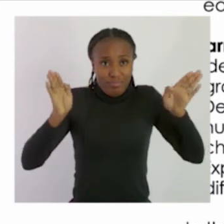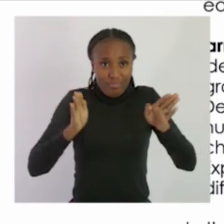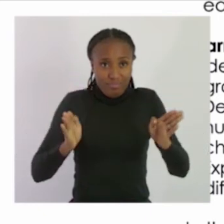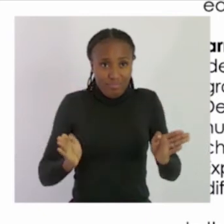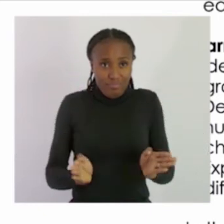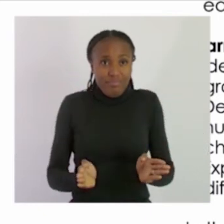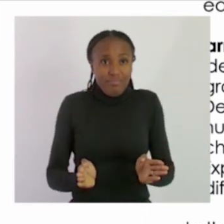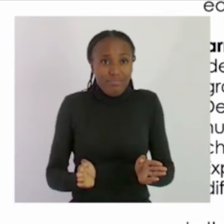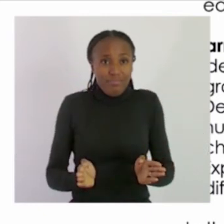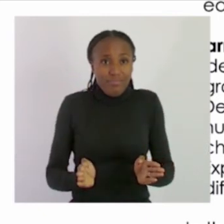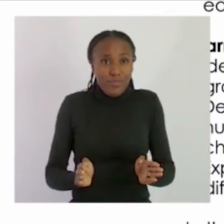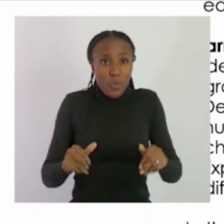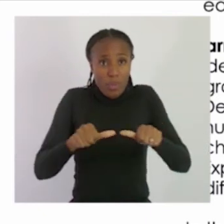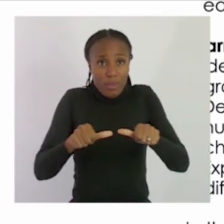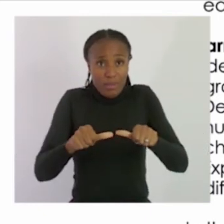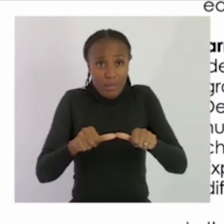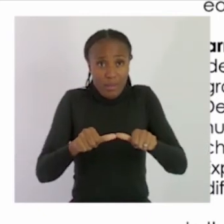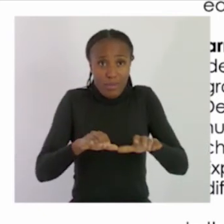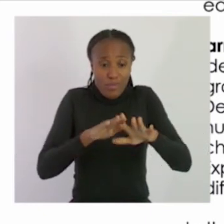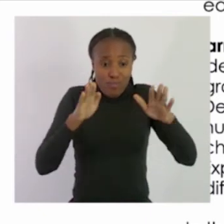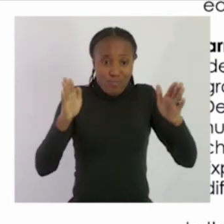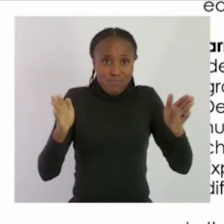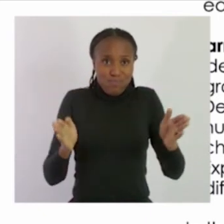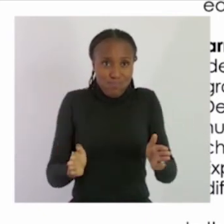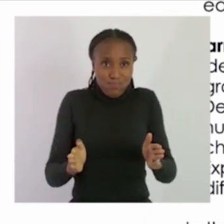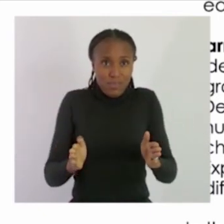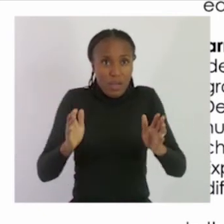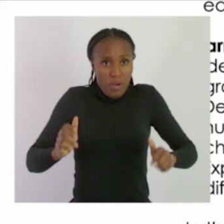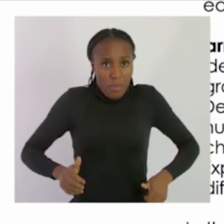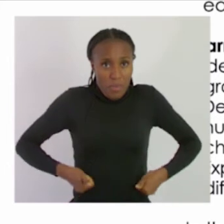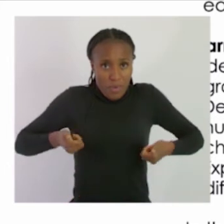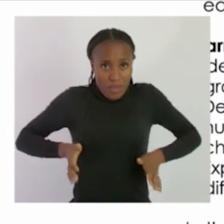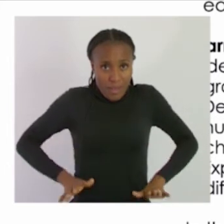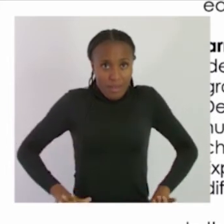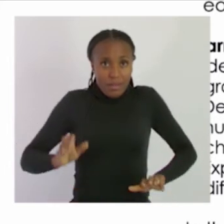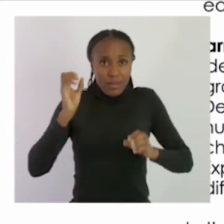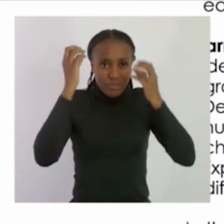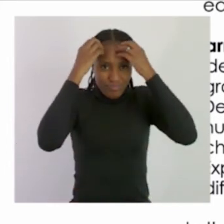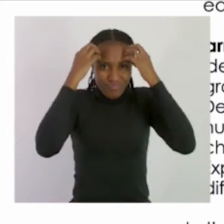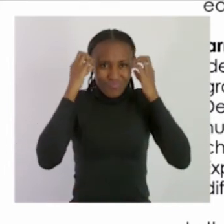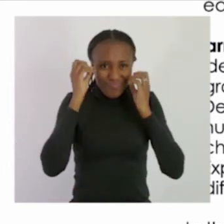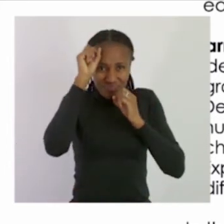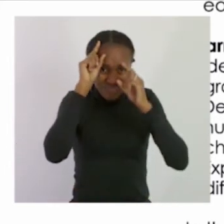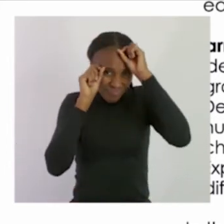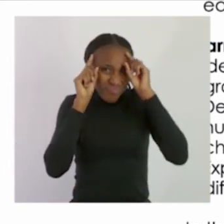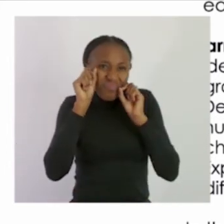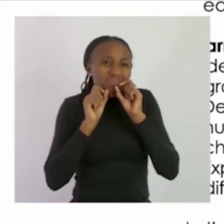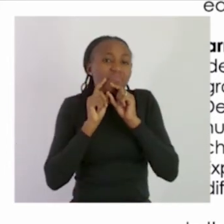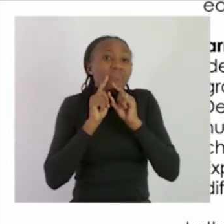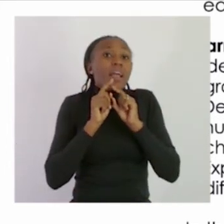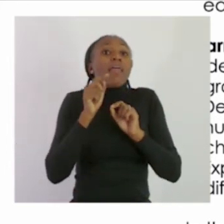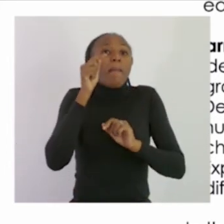hips of the girls have to get a little bit bigger. Boys and the girls, they both develop pimples. And when it's come to ladies as